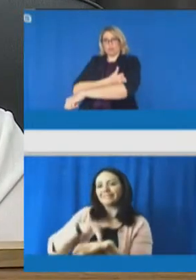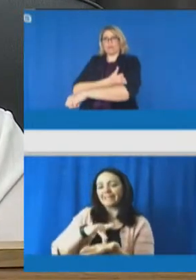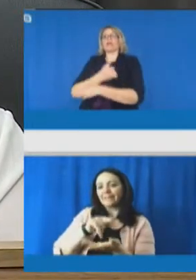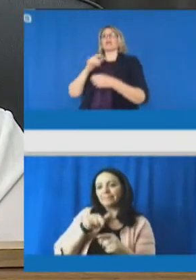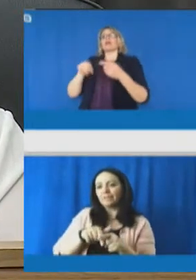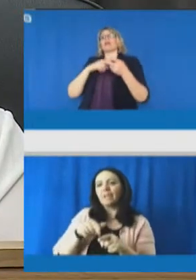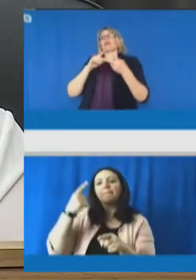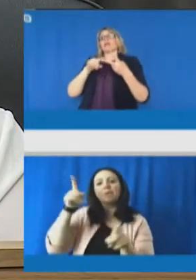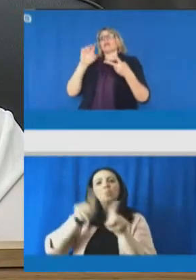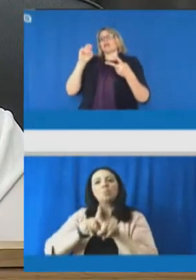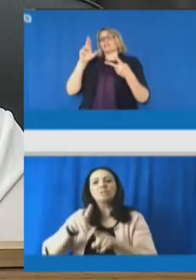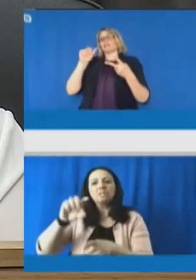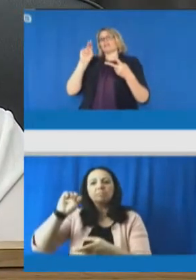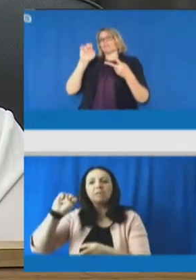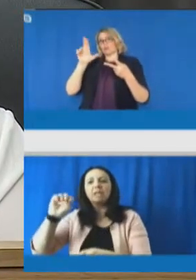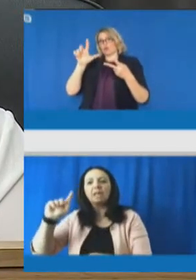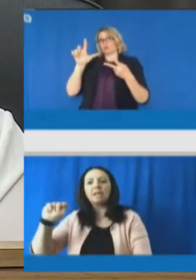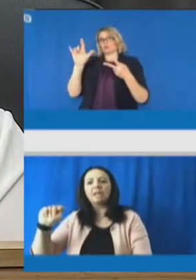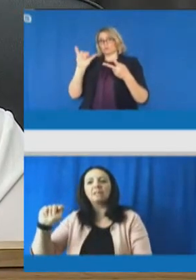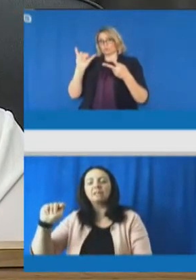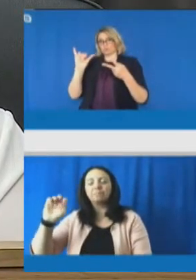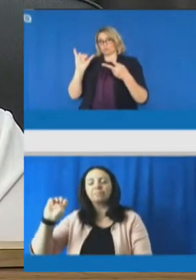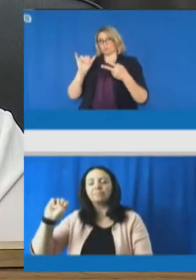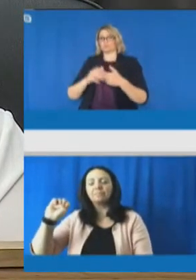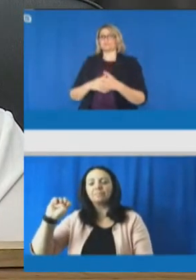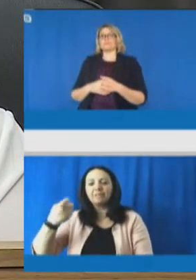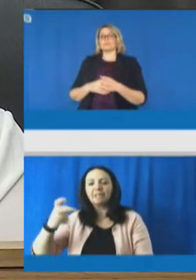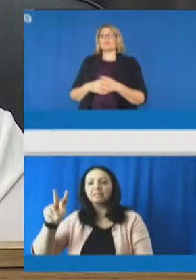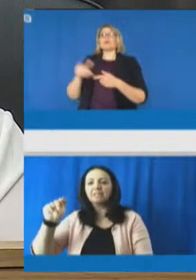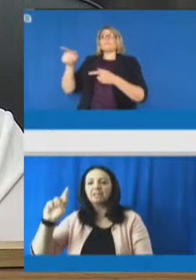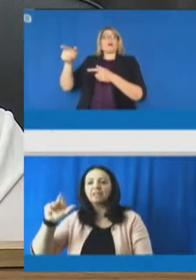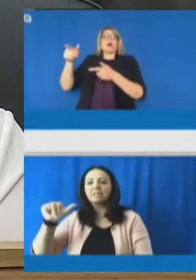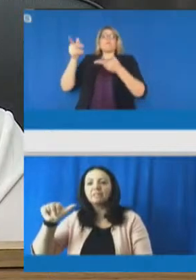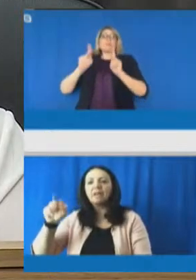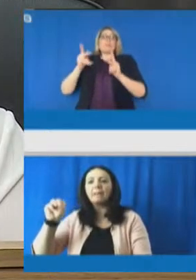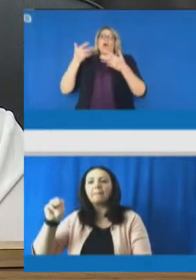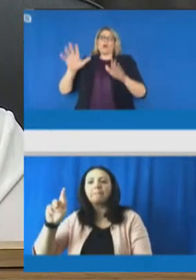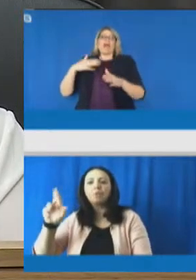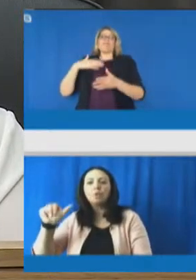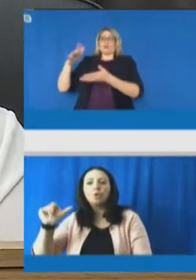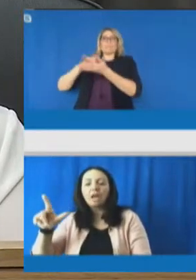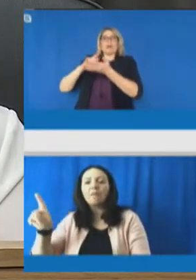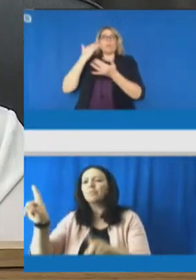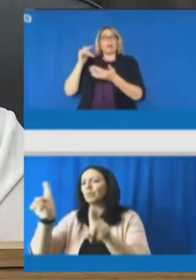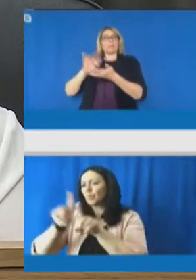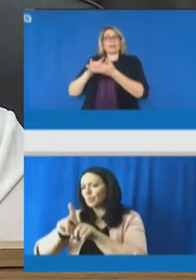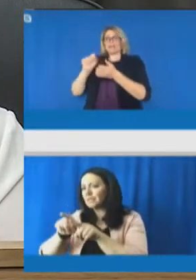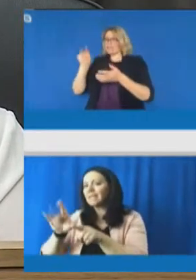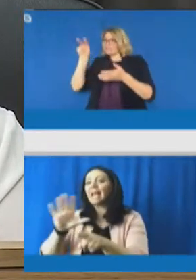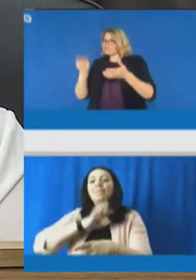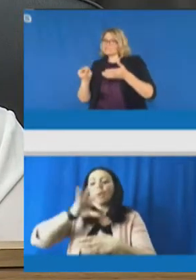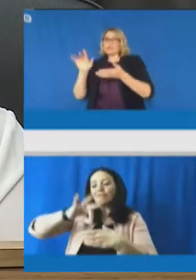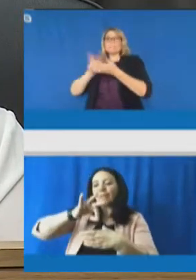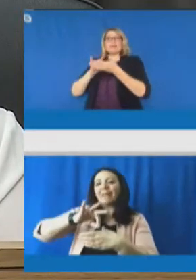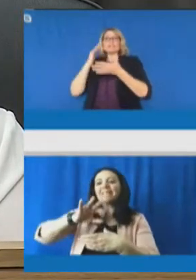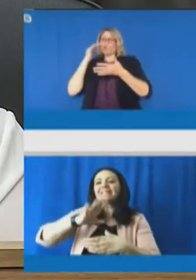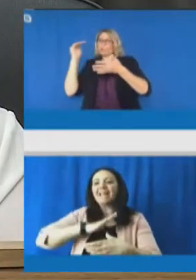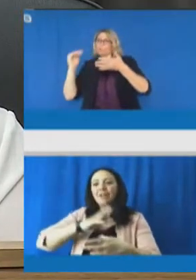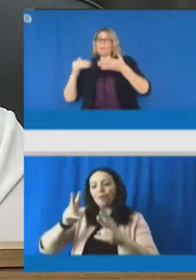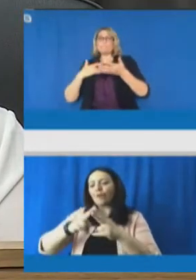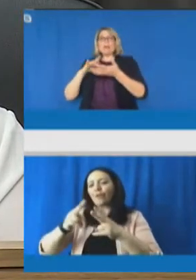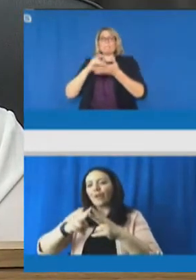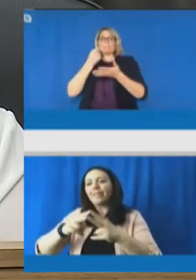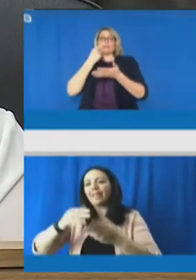app for the vaccination. So, I won't say there won't be hurdles, but I think on the whole, as Dr. Russell